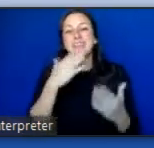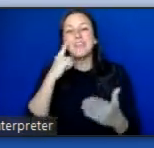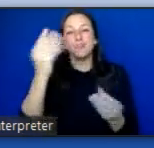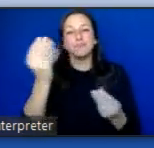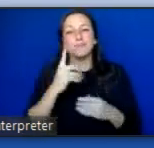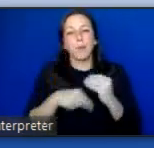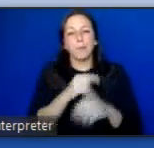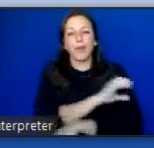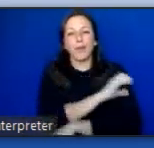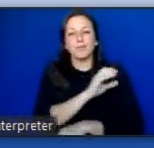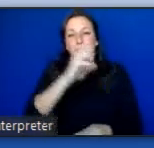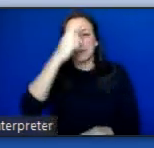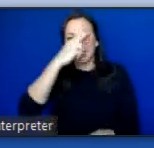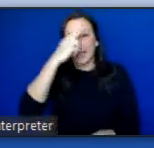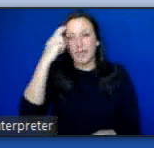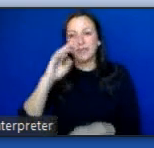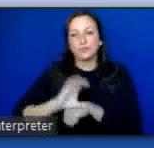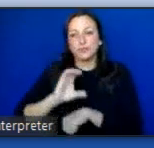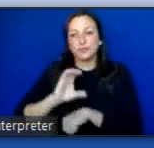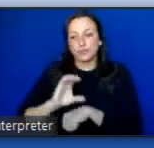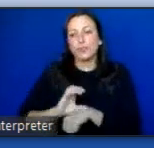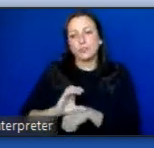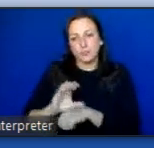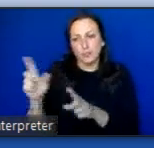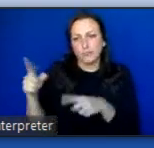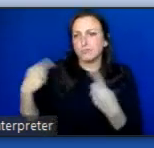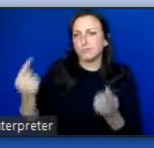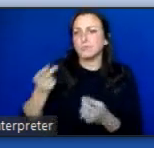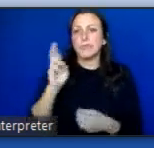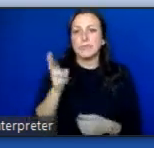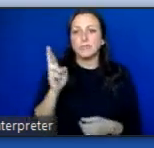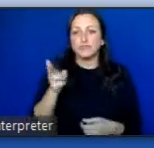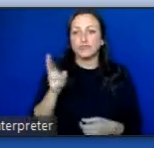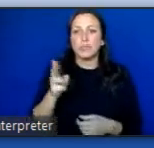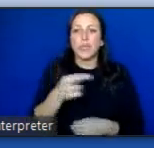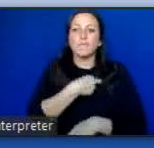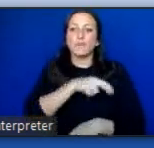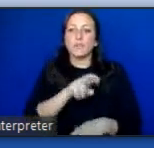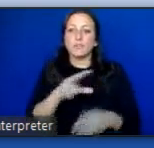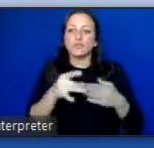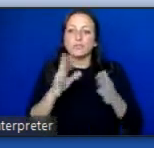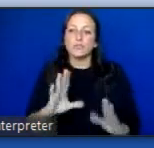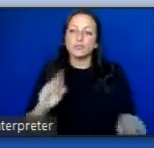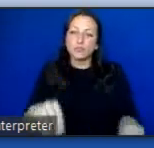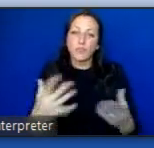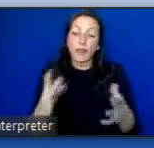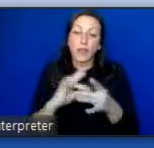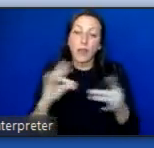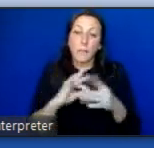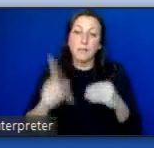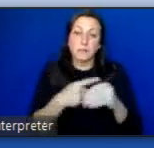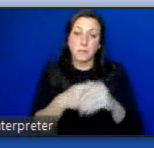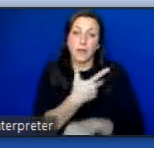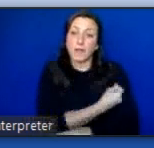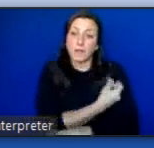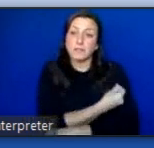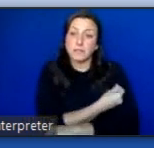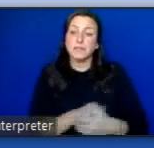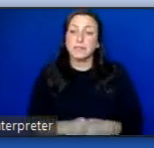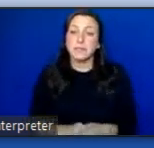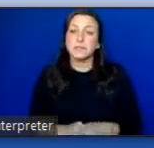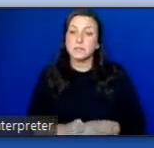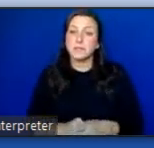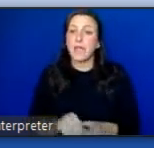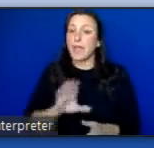a long-standing history of religious leaders providing comment on vaccines and their